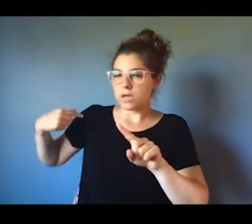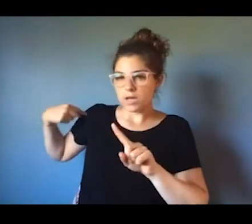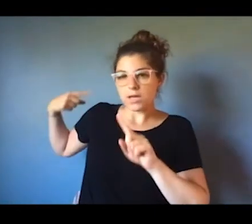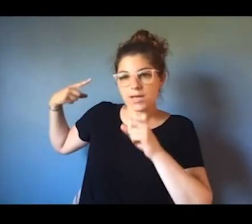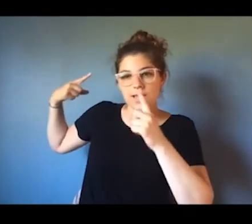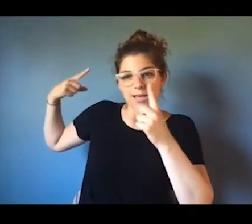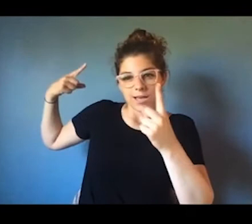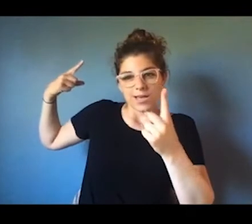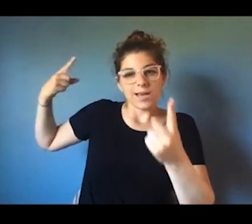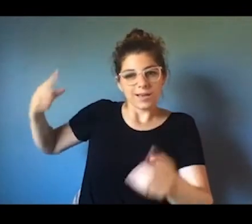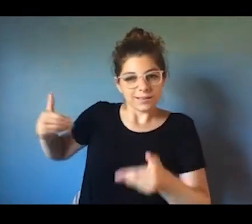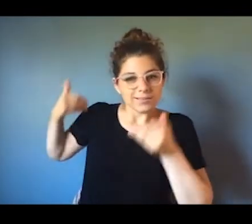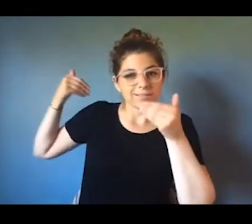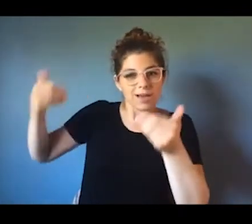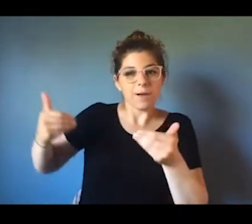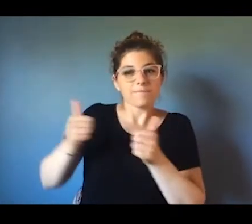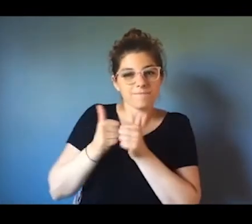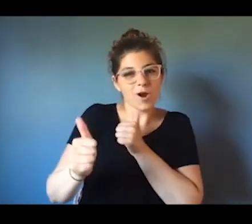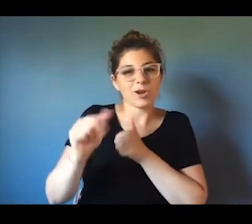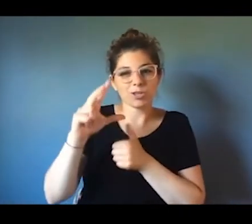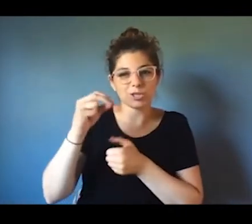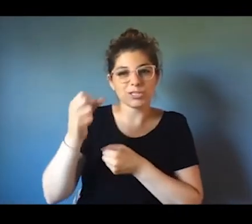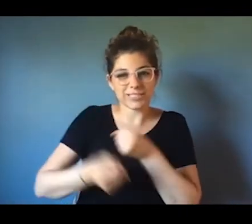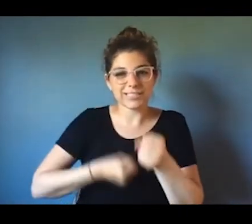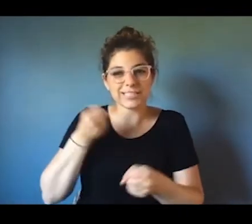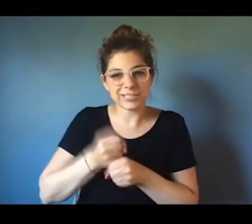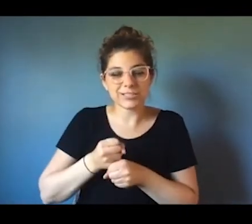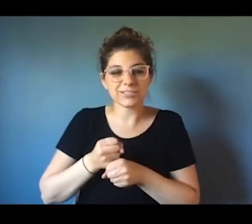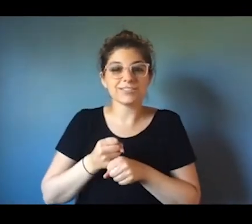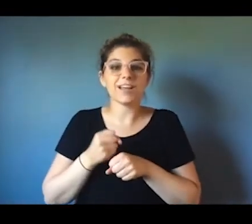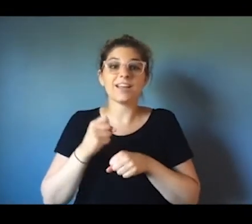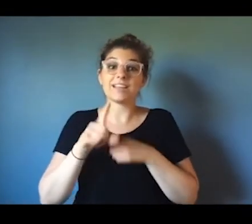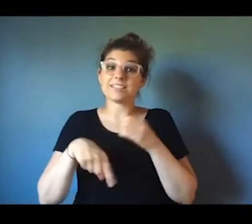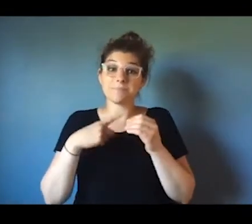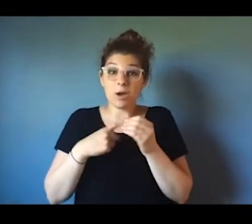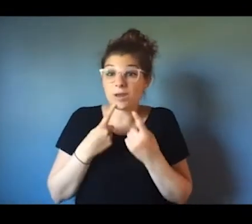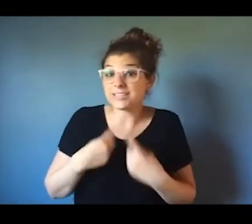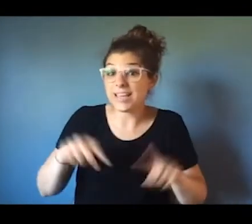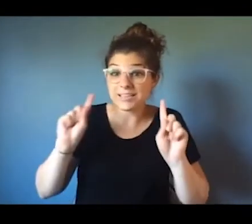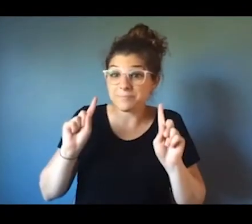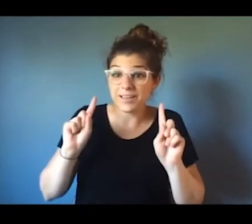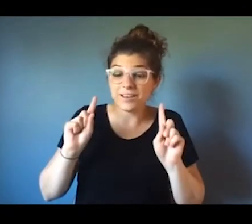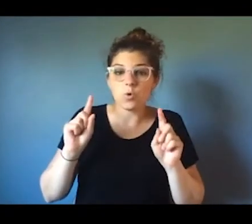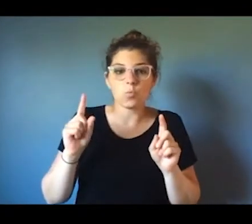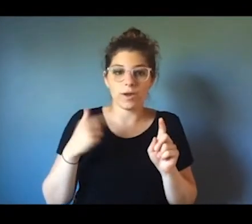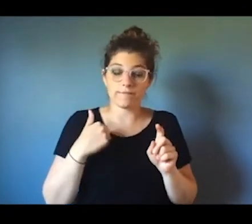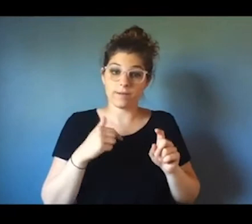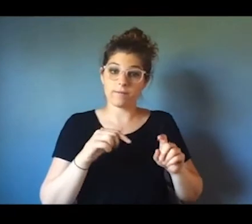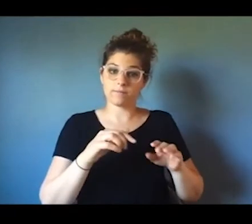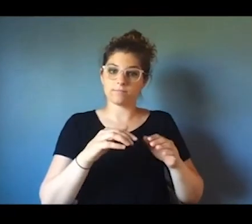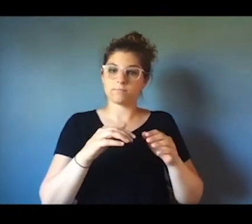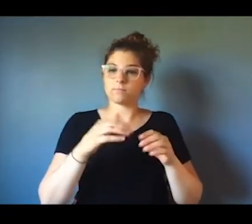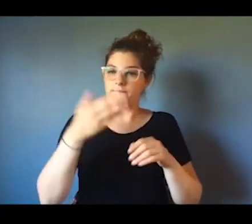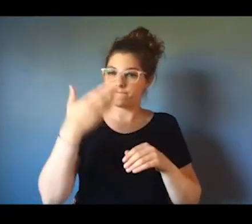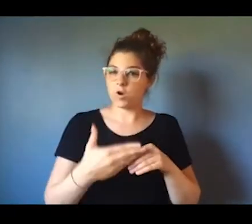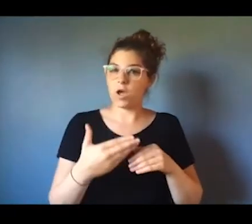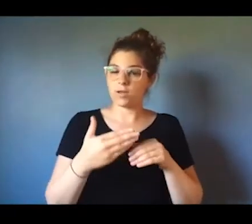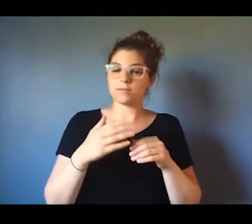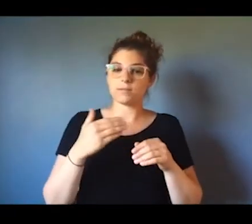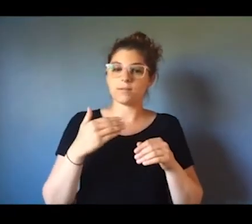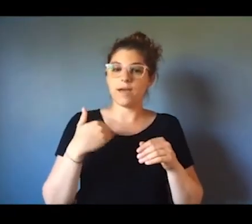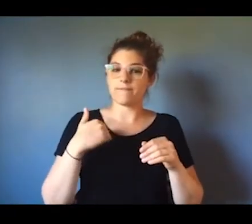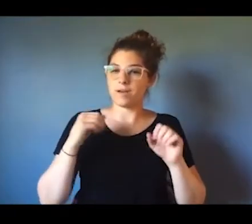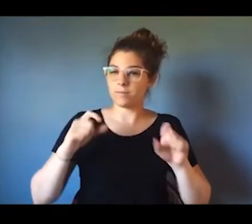celebration, of how far that we've come in this country, in the 30 years. And it's about attainment, So we have a figure